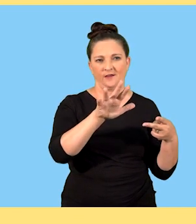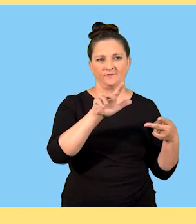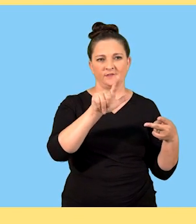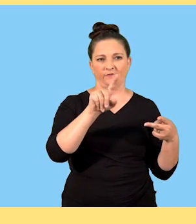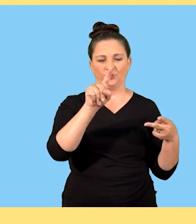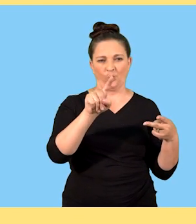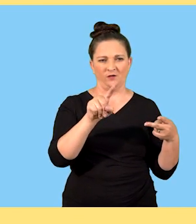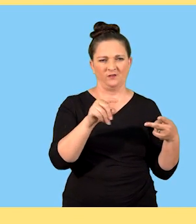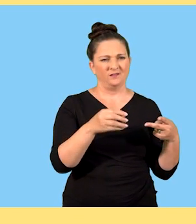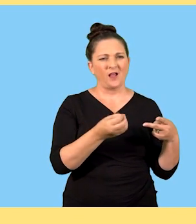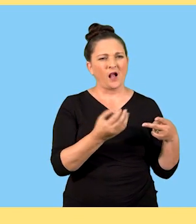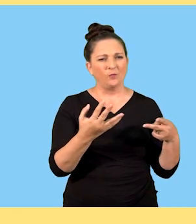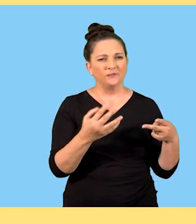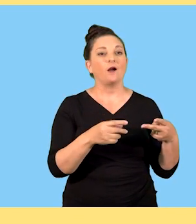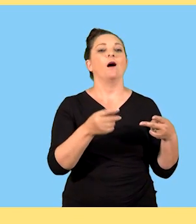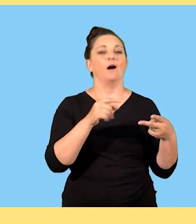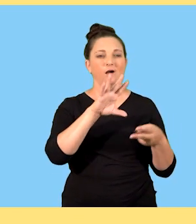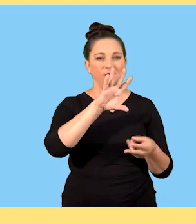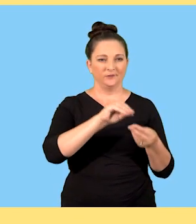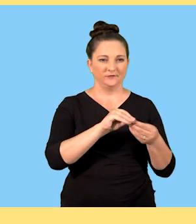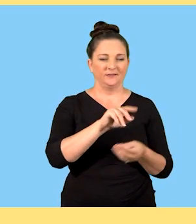155,571. How much do you get?